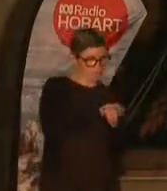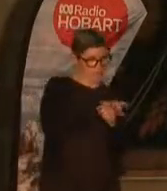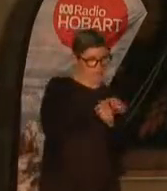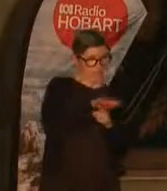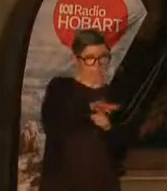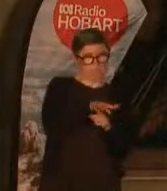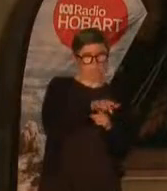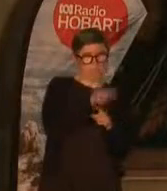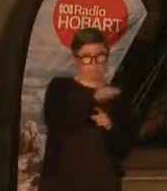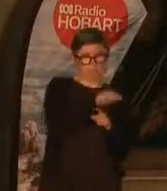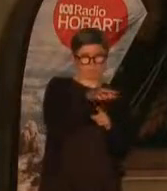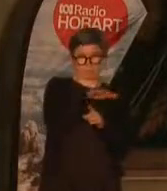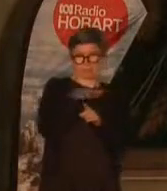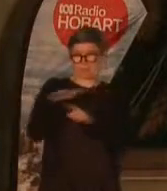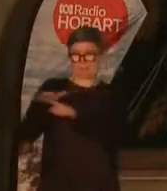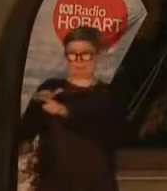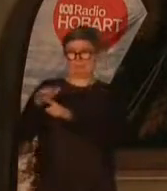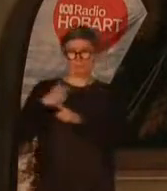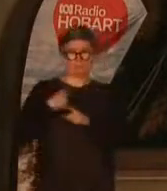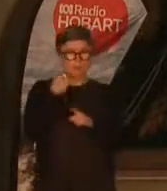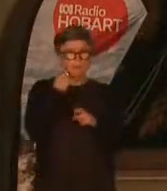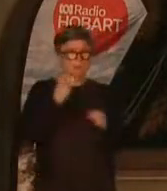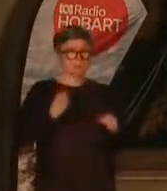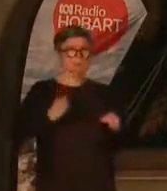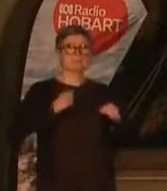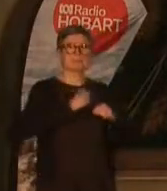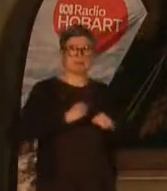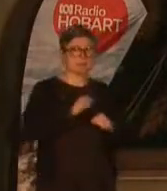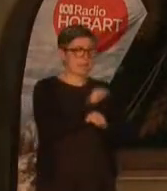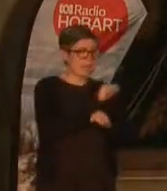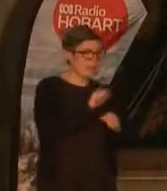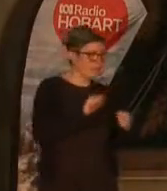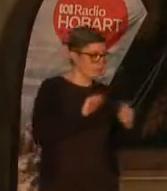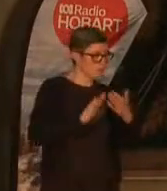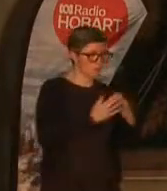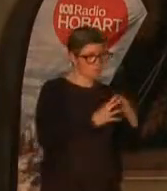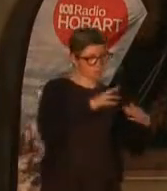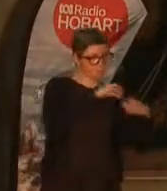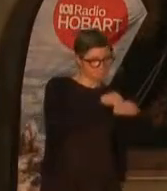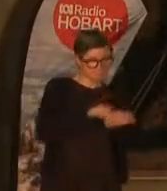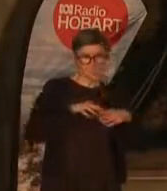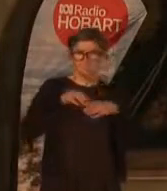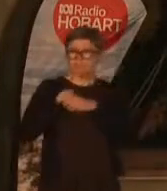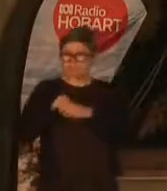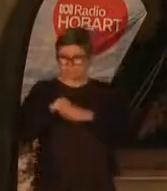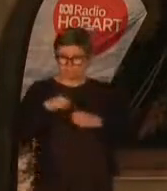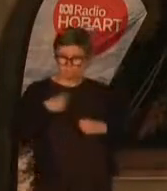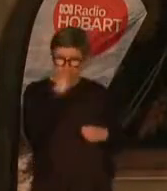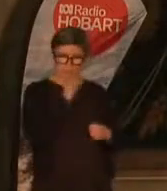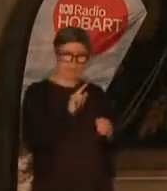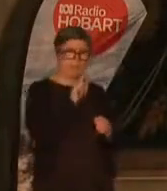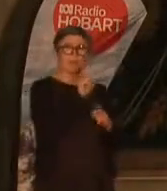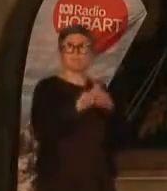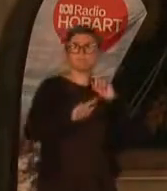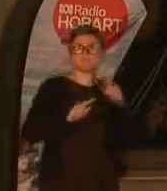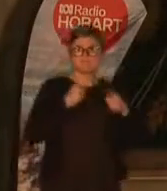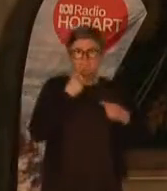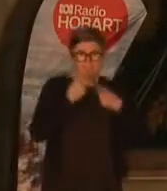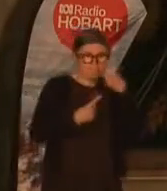and creating space for our community's voice, for us to tell our stories in our way for our